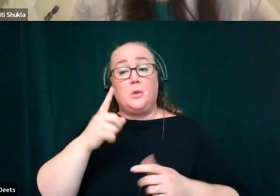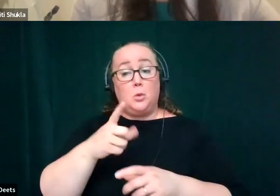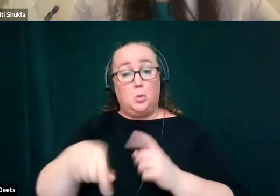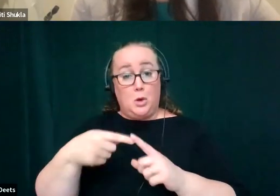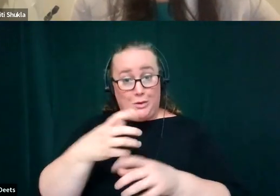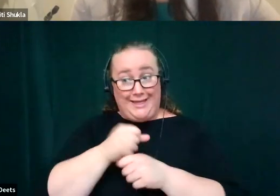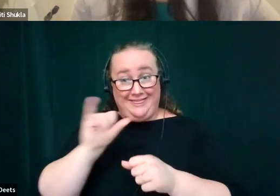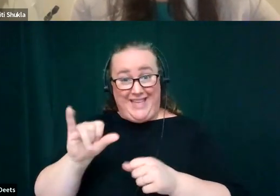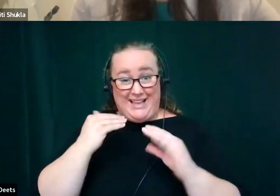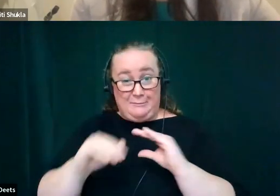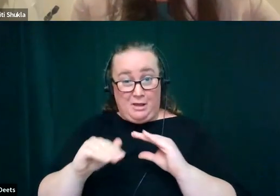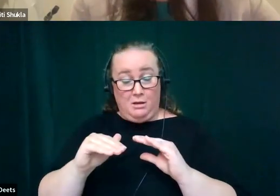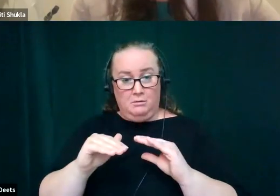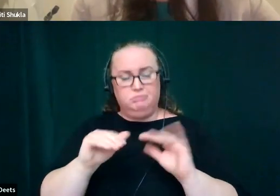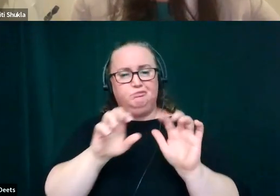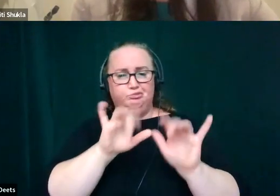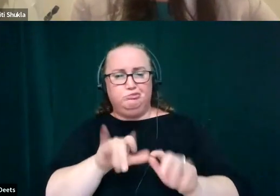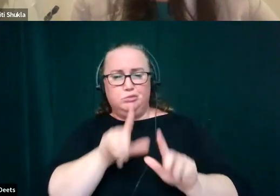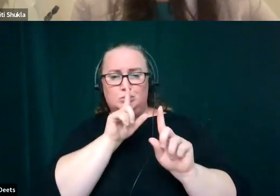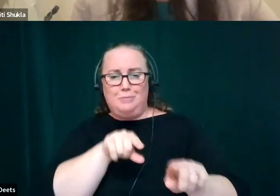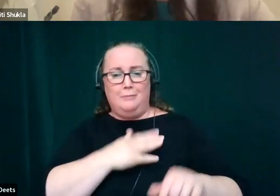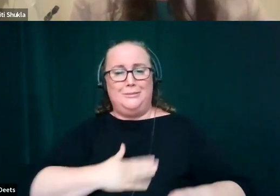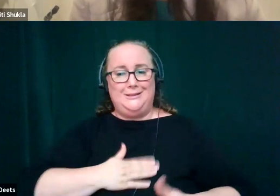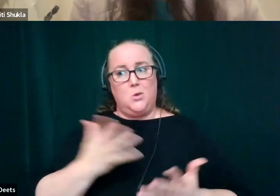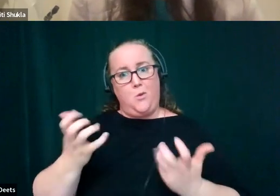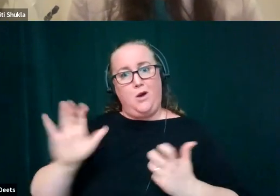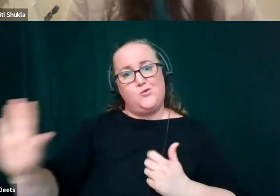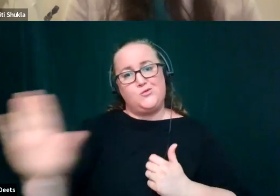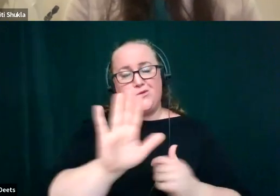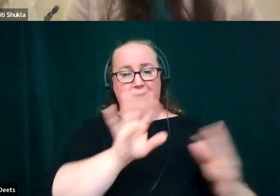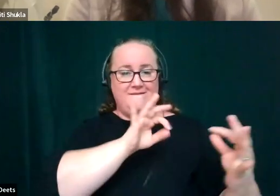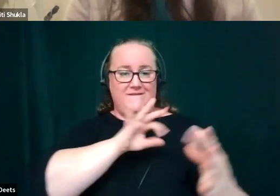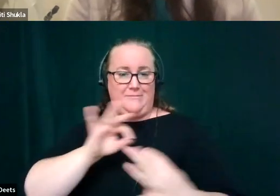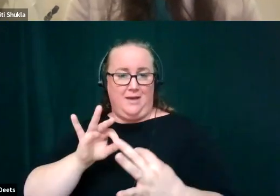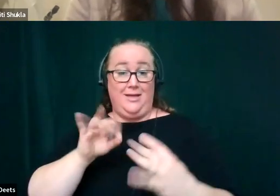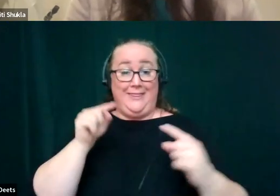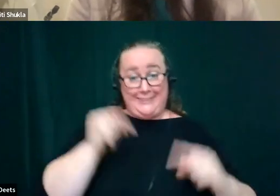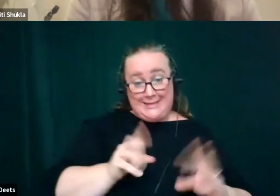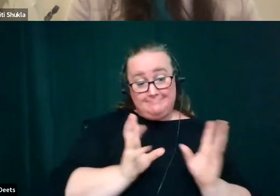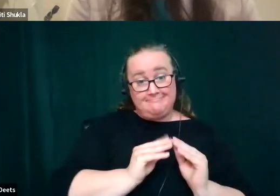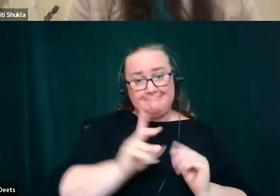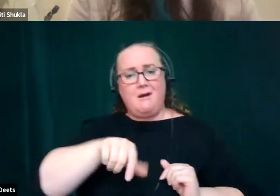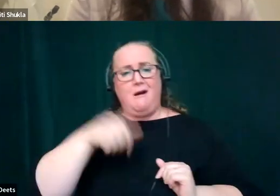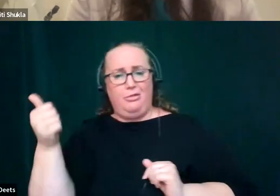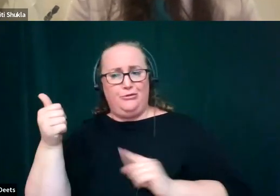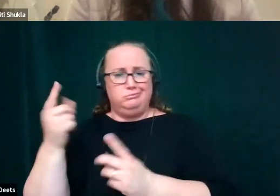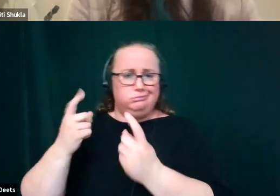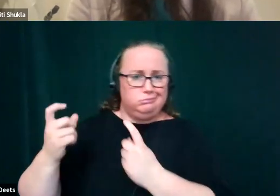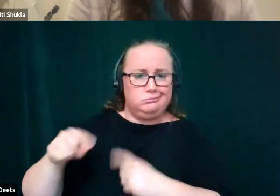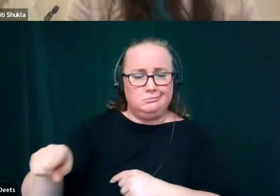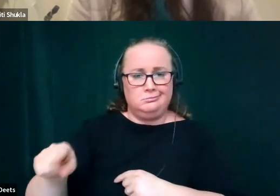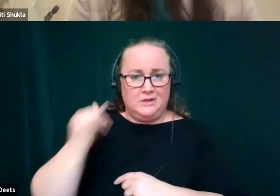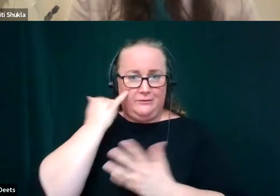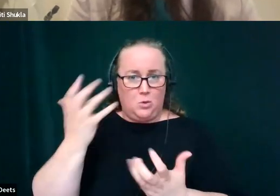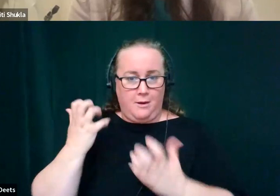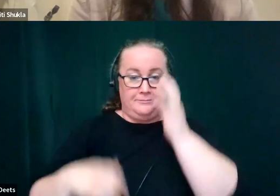respond to it and let us know your feedback on the accessibility of this webinar, as well as how we can make programs like this more accessible